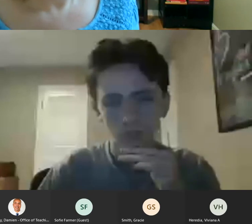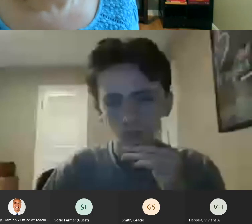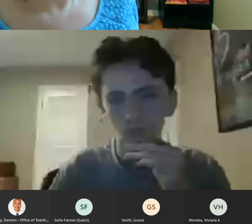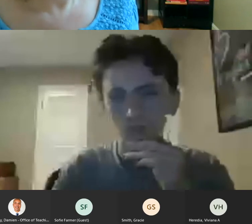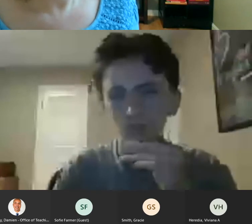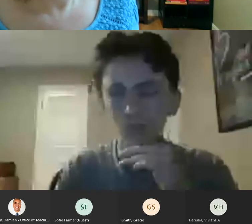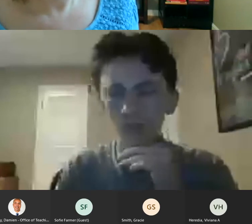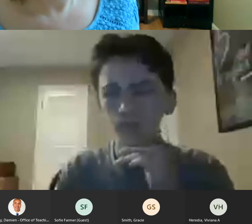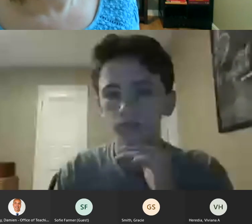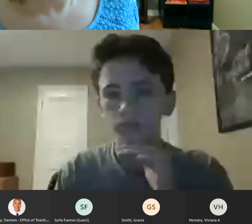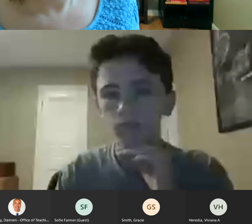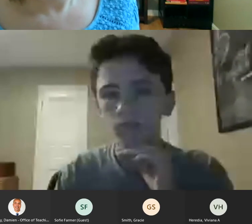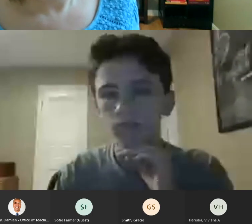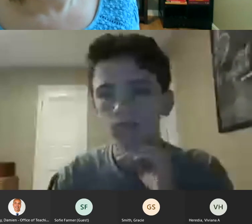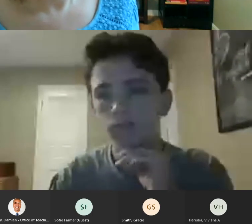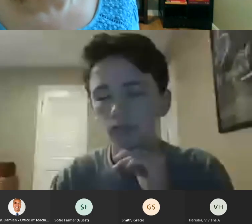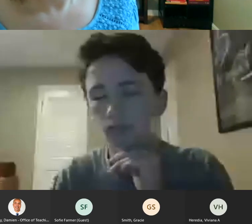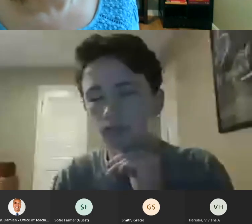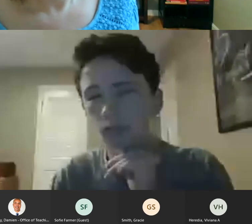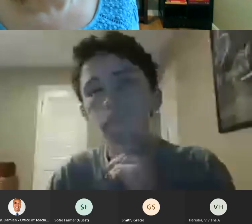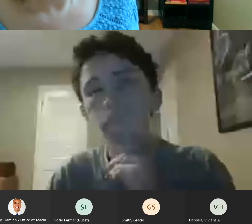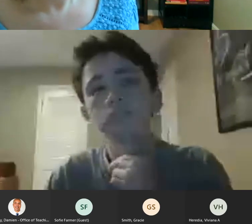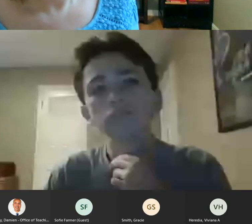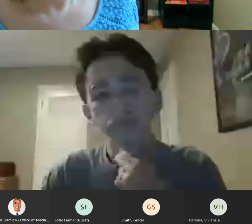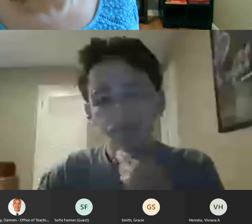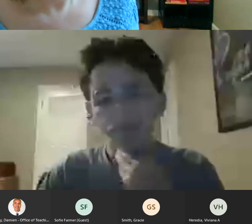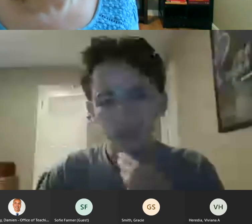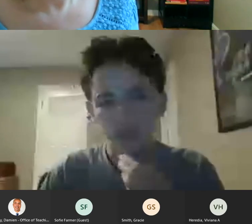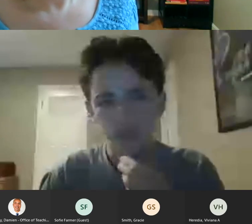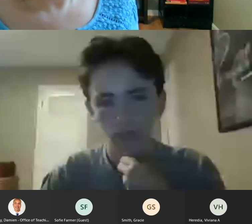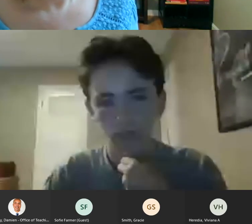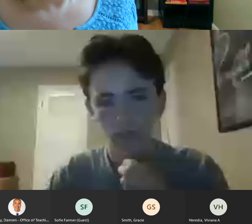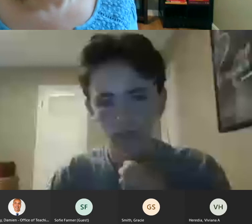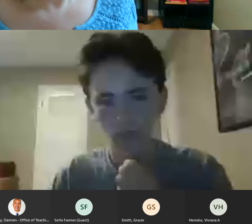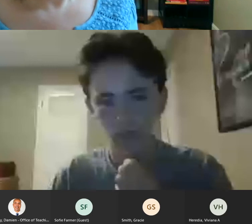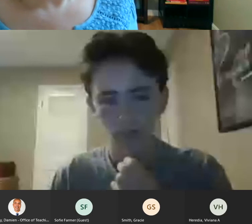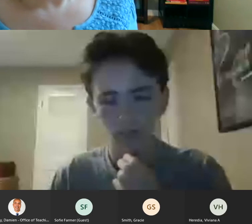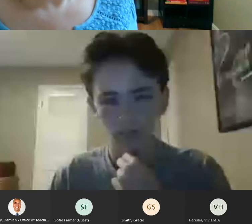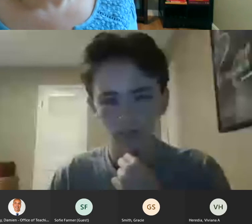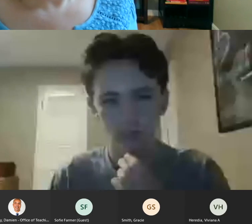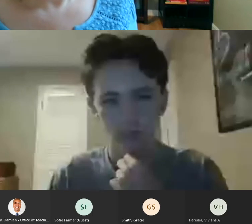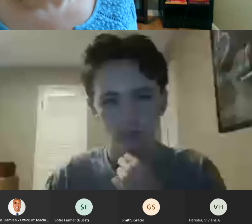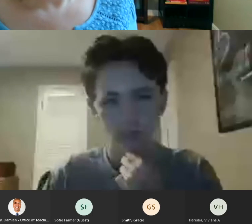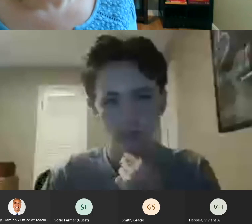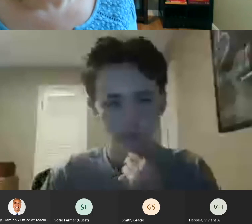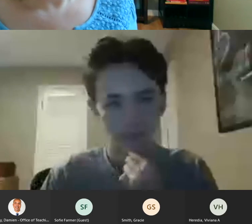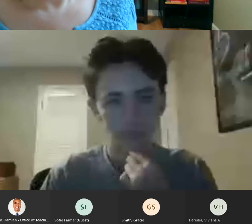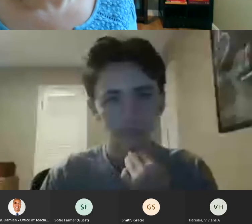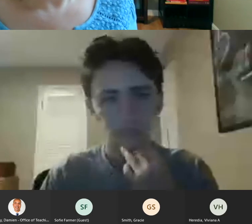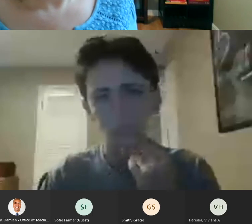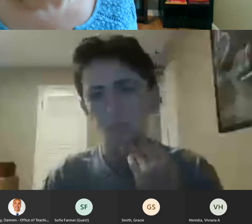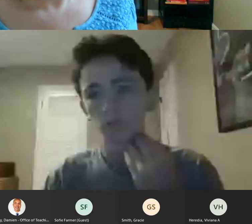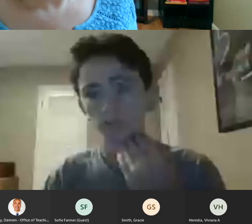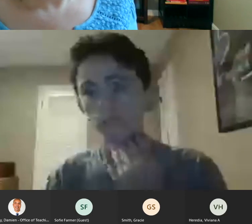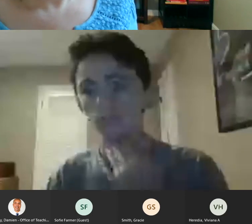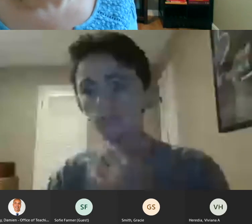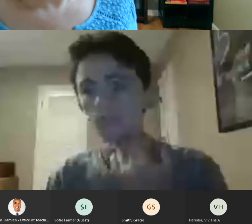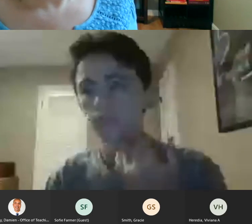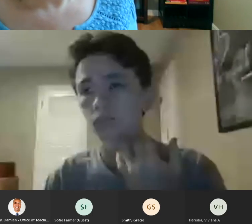that that's not the best in his region, his area. It's the same here. And I think that's an issue that we all face,